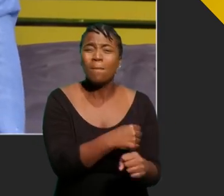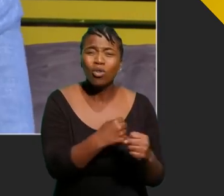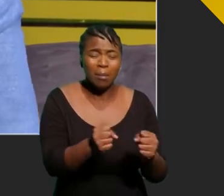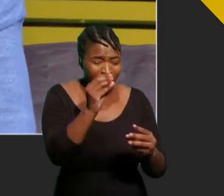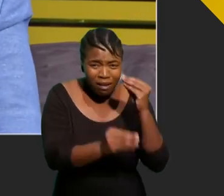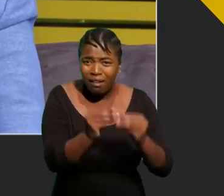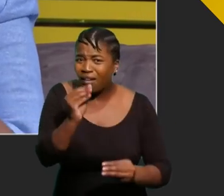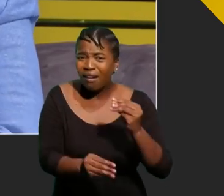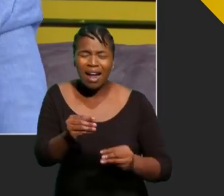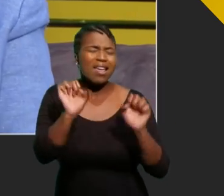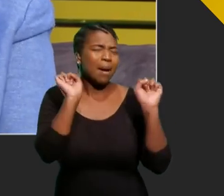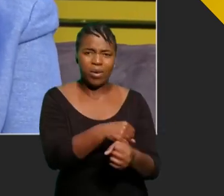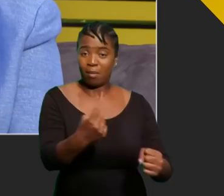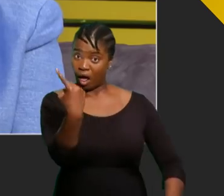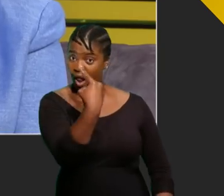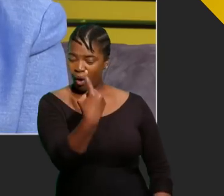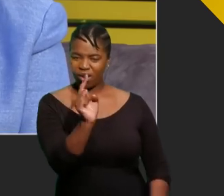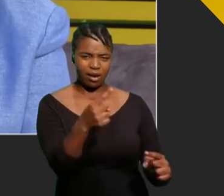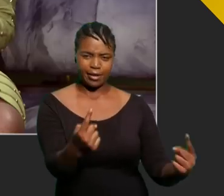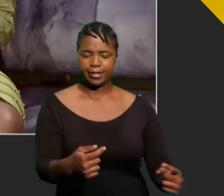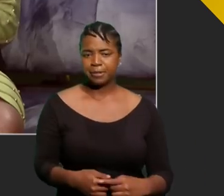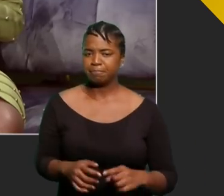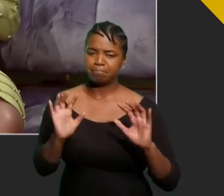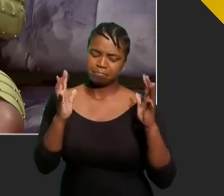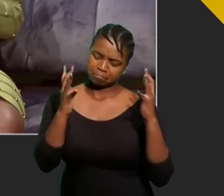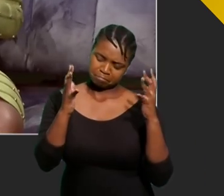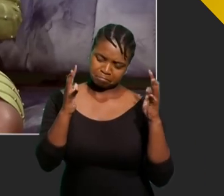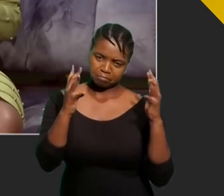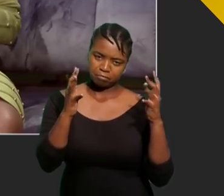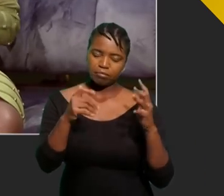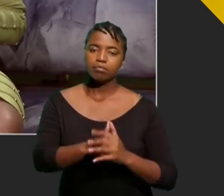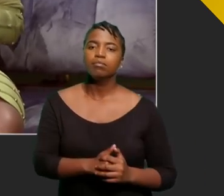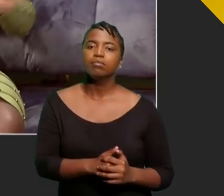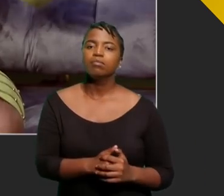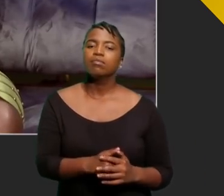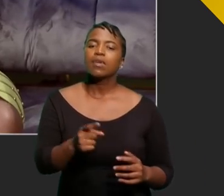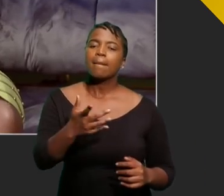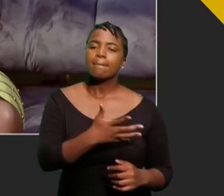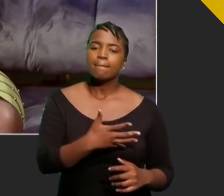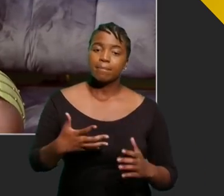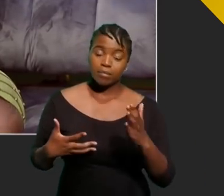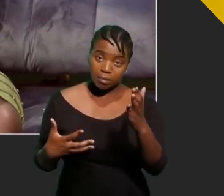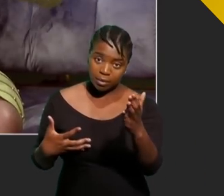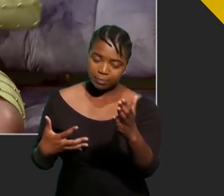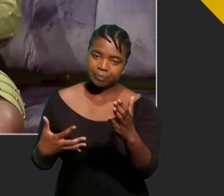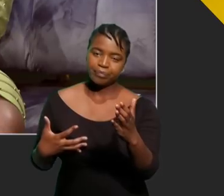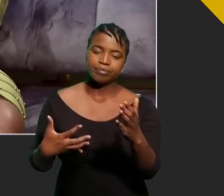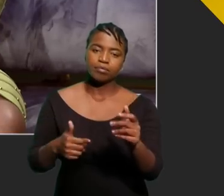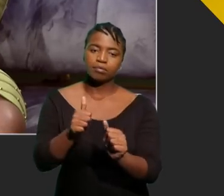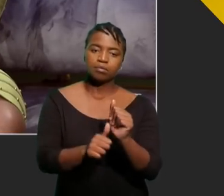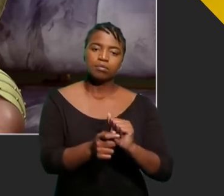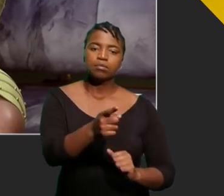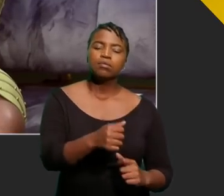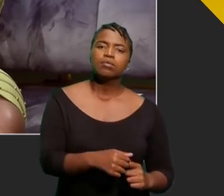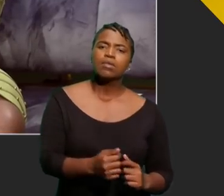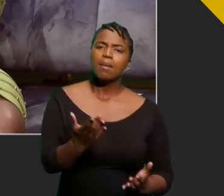these cases on his own. On that. Maybe we can get the Themba also to comment on what the doctor is